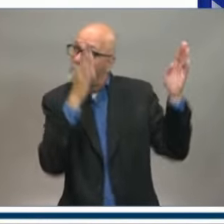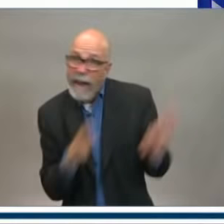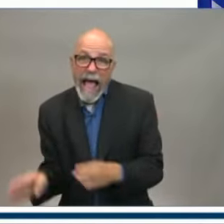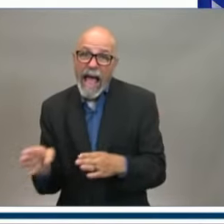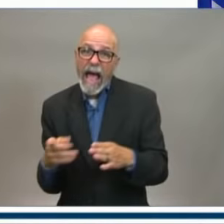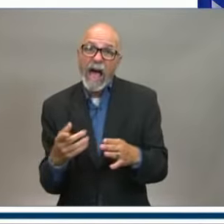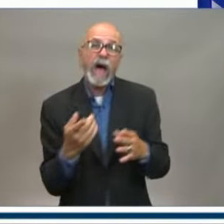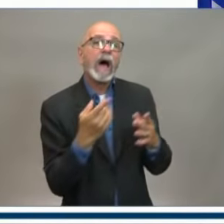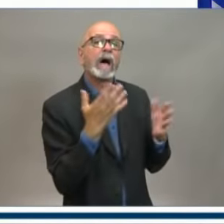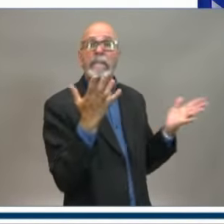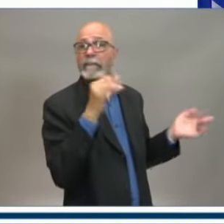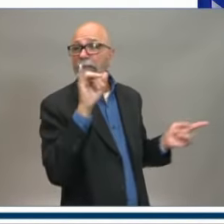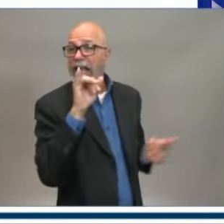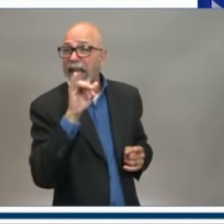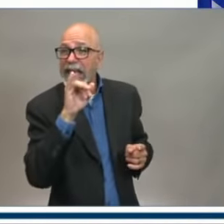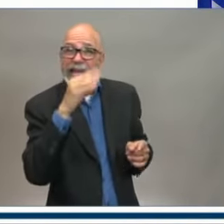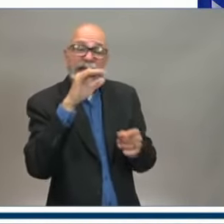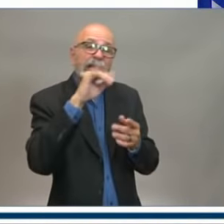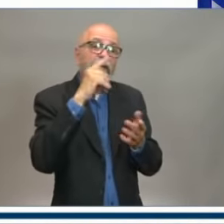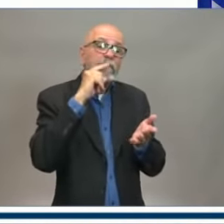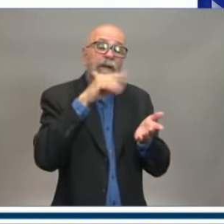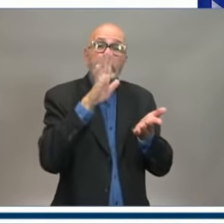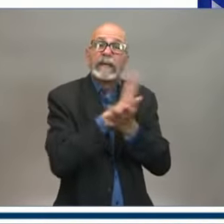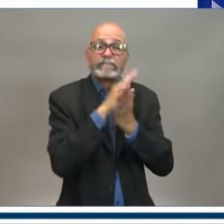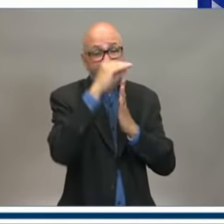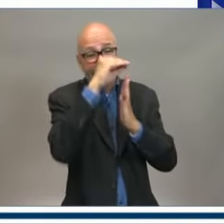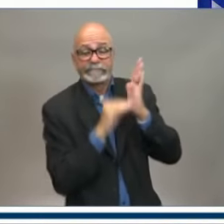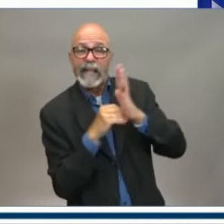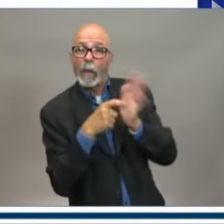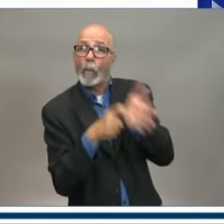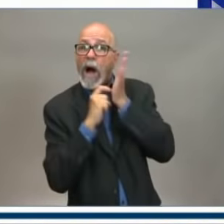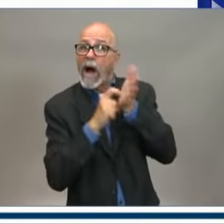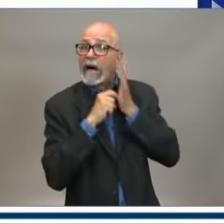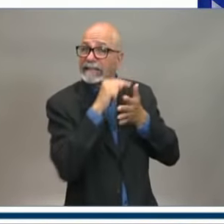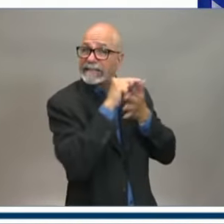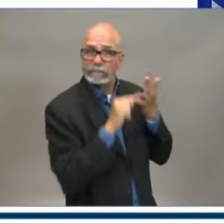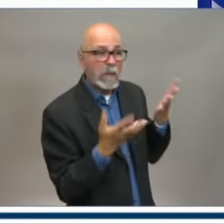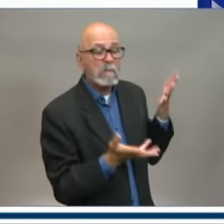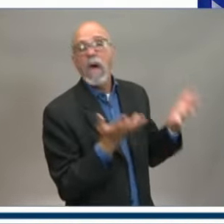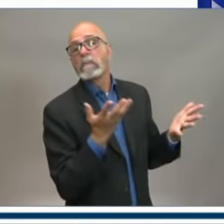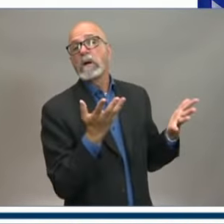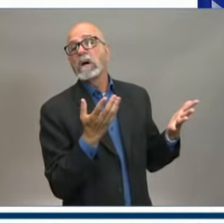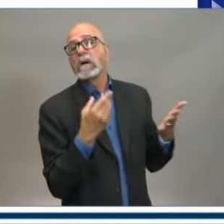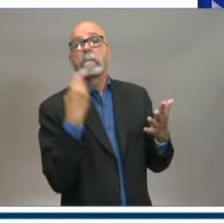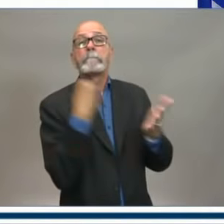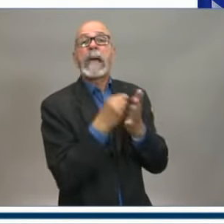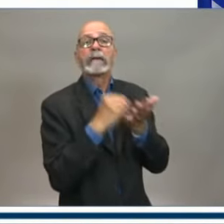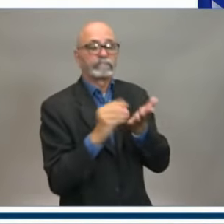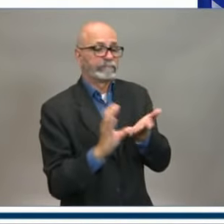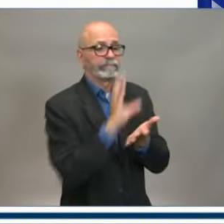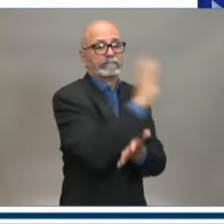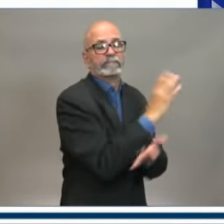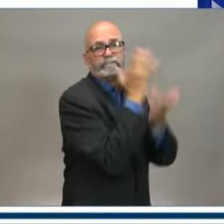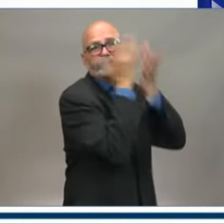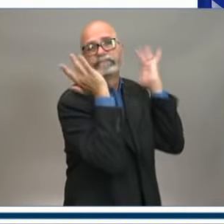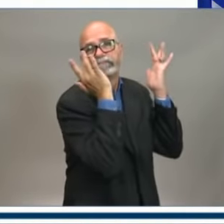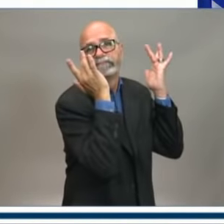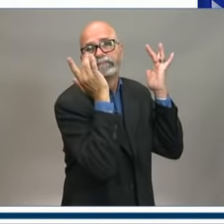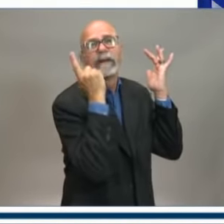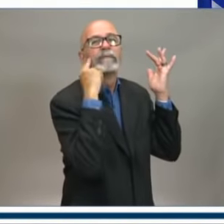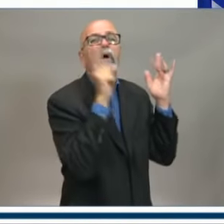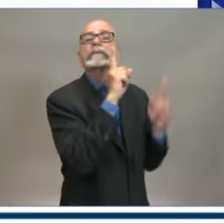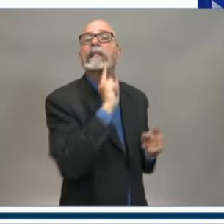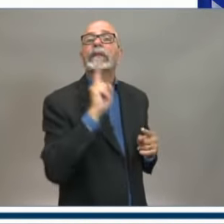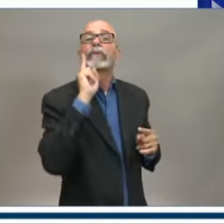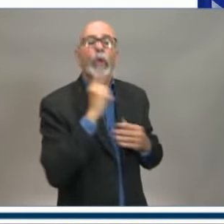at Northwood, or if you can commit to some funding for Northwood to create single rooms for their occupants at their Halifax facility.